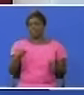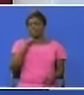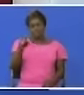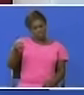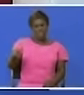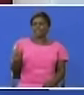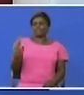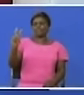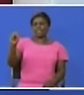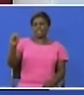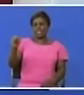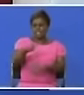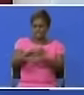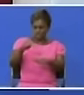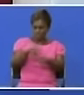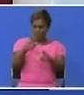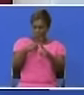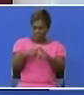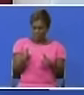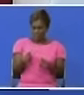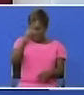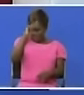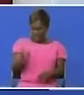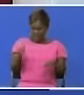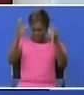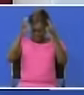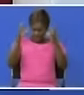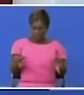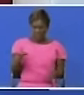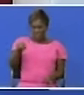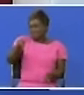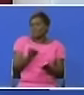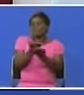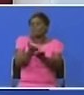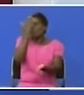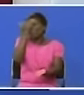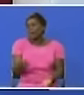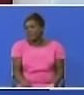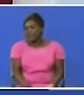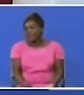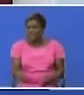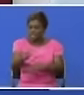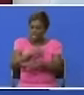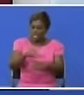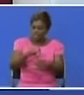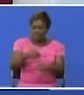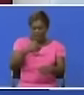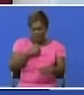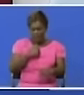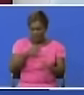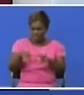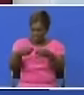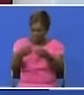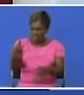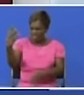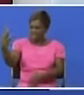being the first that went to court, but it's yeah. about the judge's verdict that came out so of why that. Do you think they have submitted? As we speak now, I have 30 hours of content